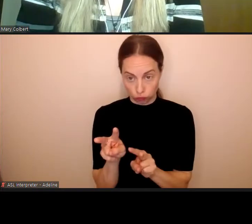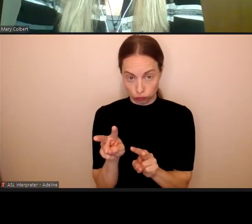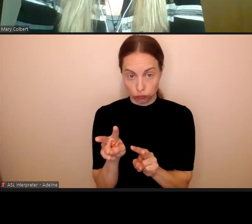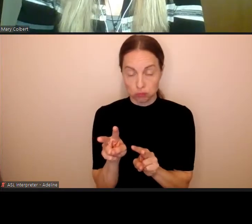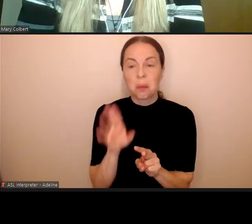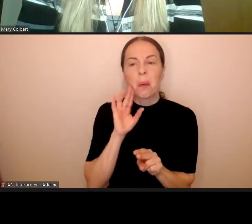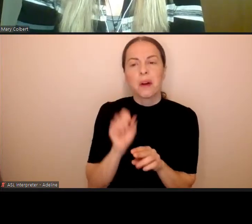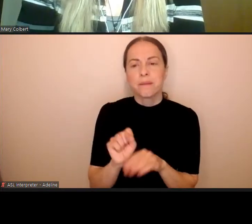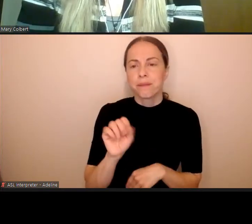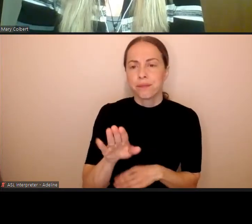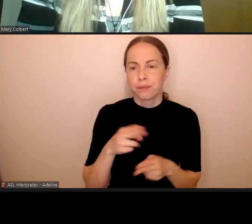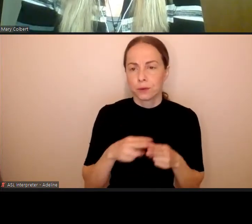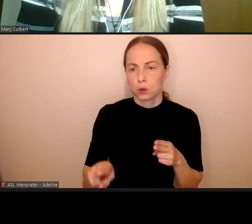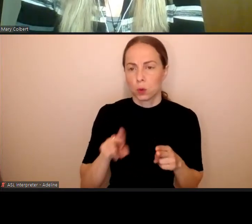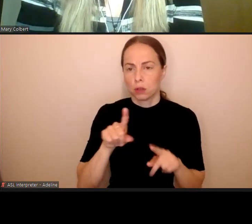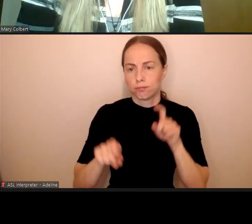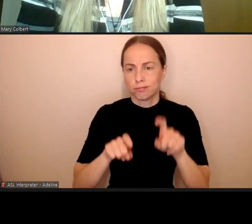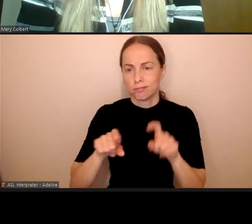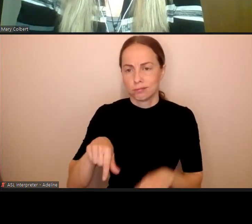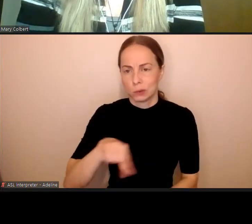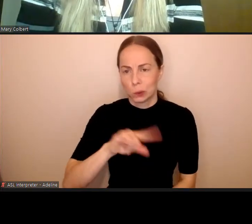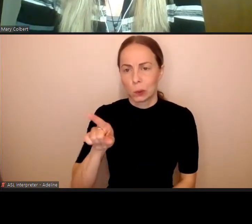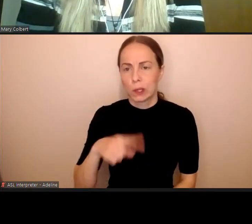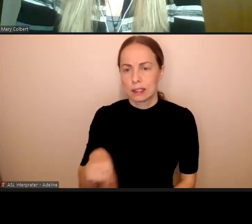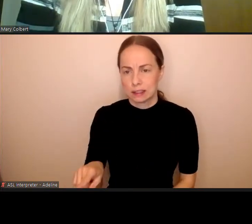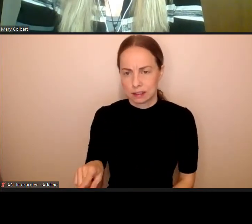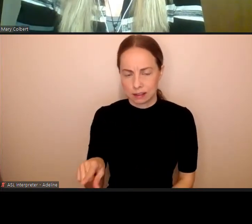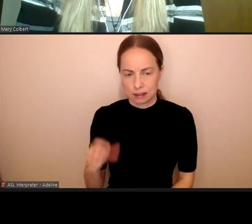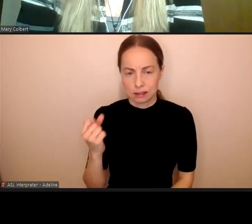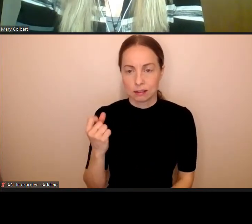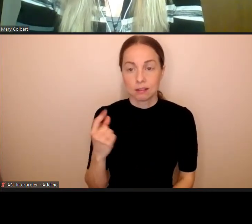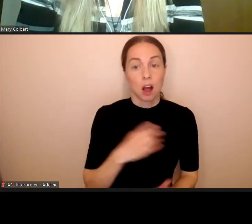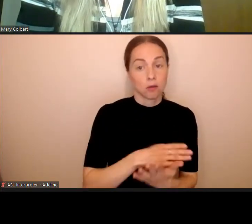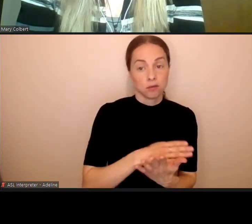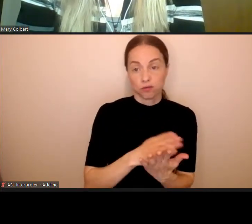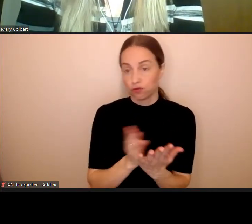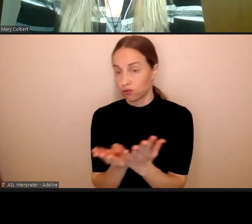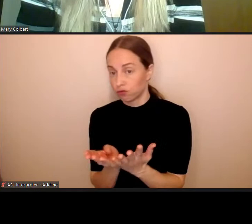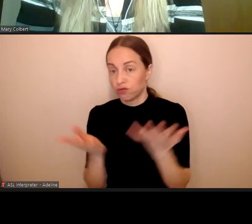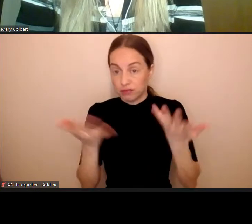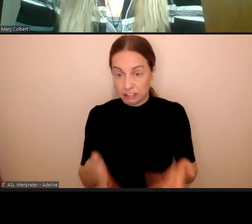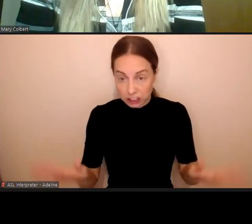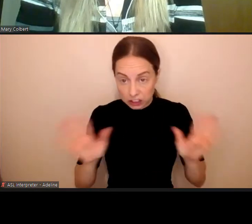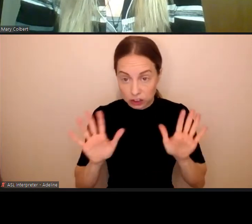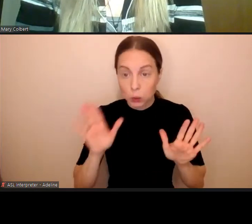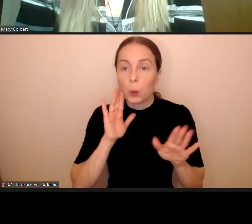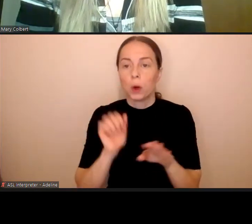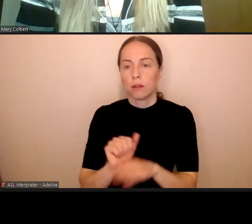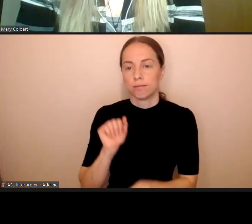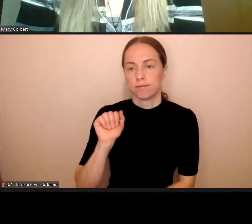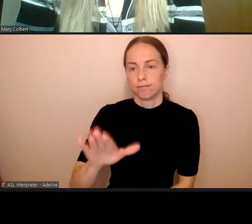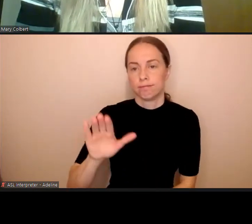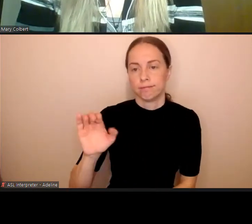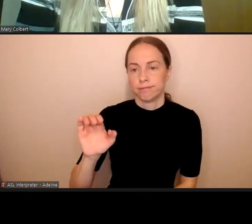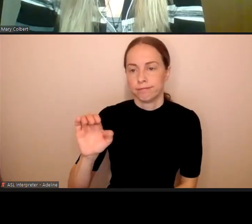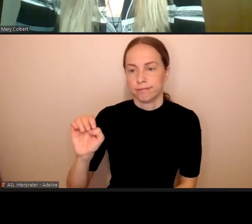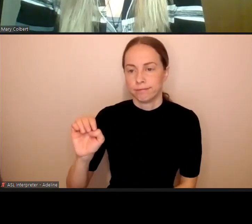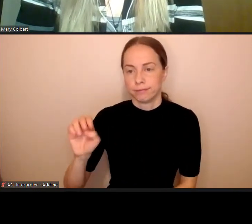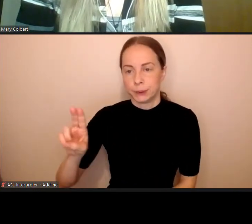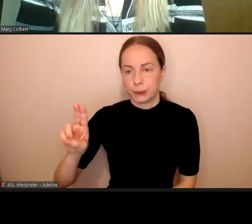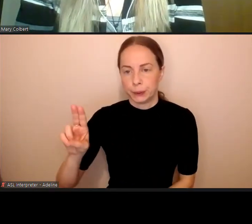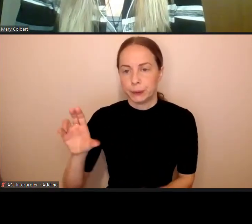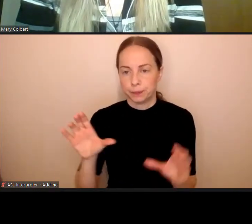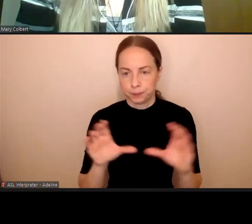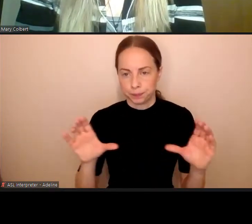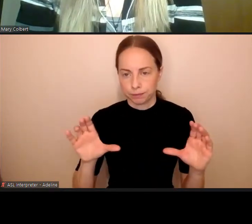series is complete, we will issue you your CEU certificate. All of the sessions will be recorded and will